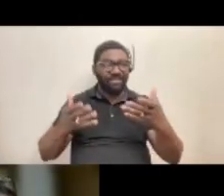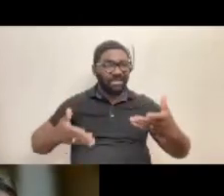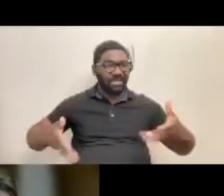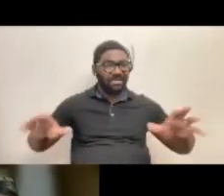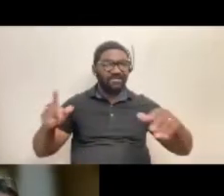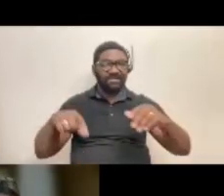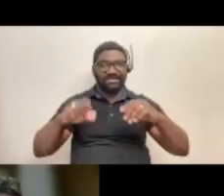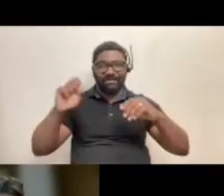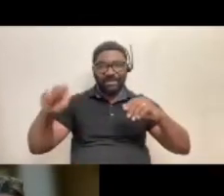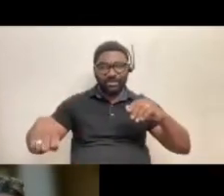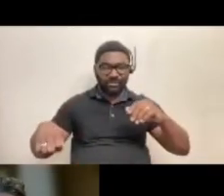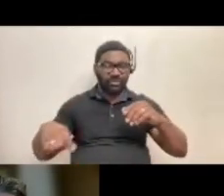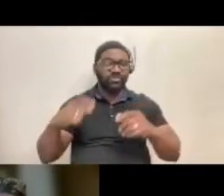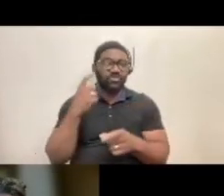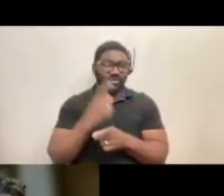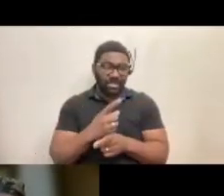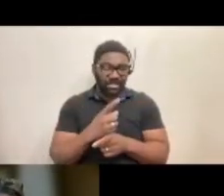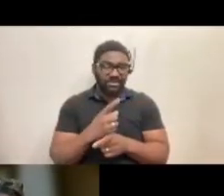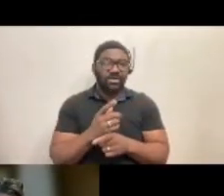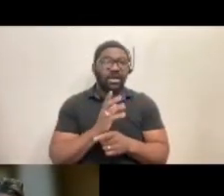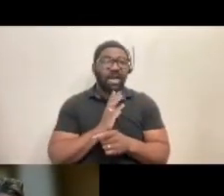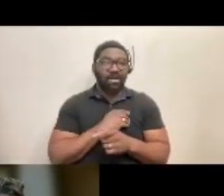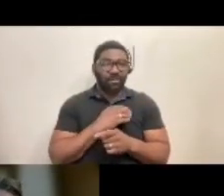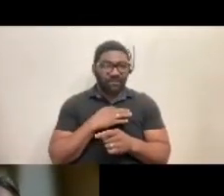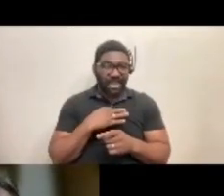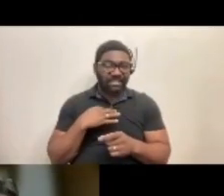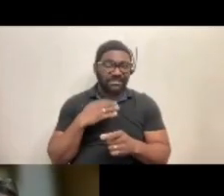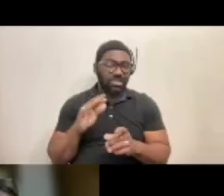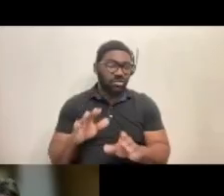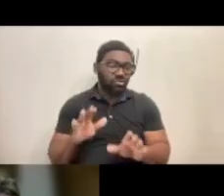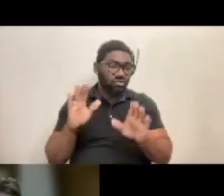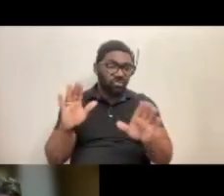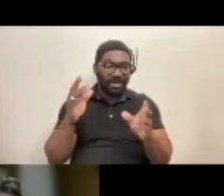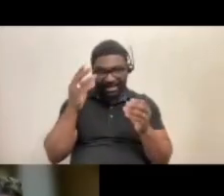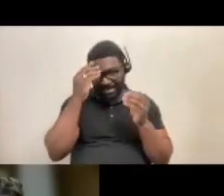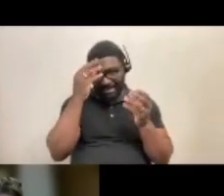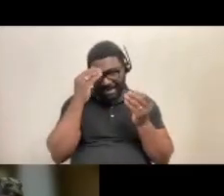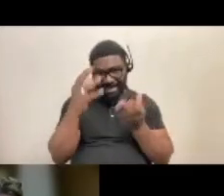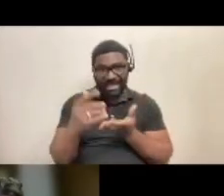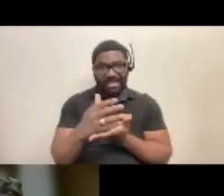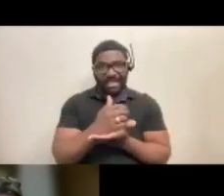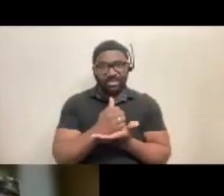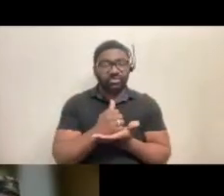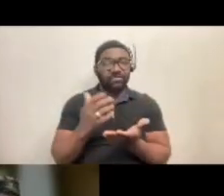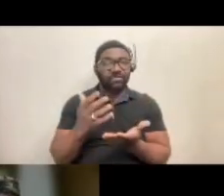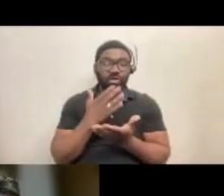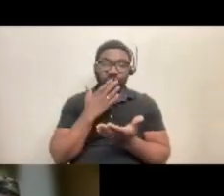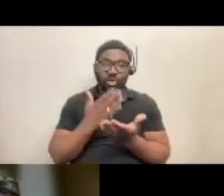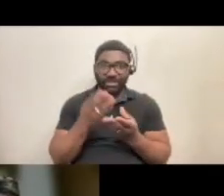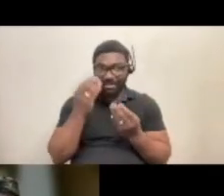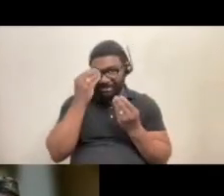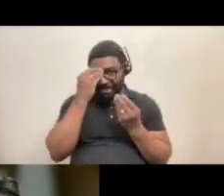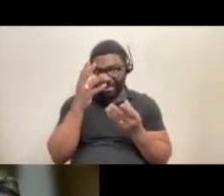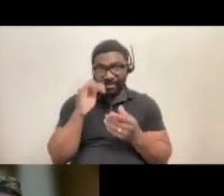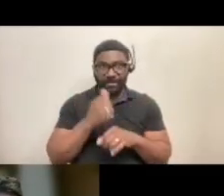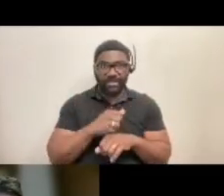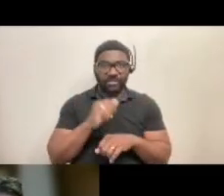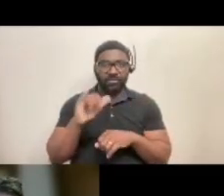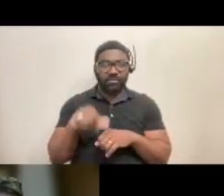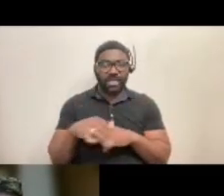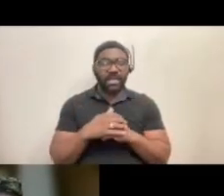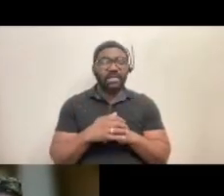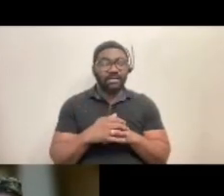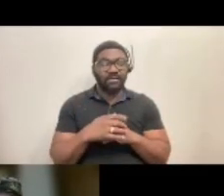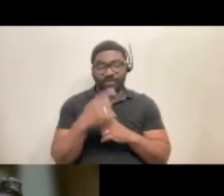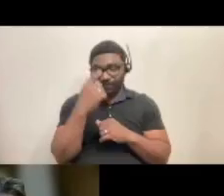so and our faculty are also great data collectors. So we have a lot of really good data are based around that for sure.